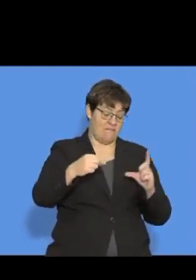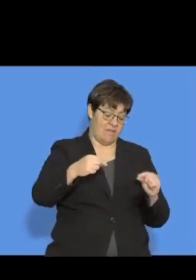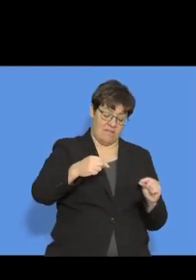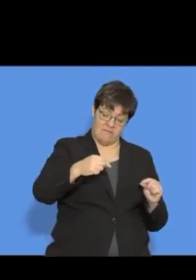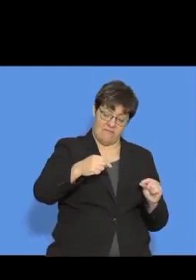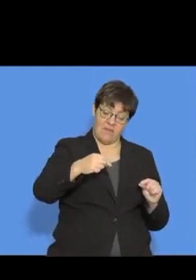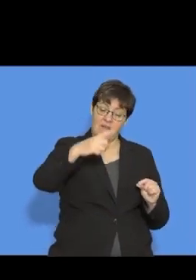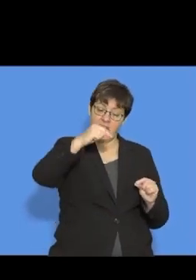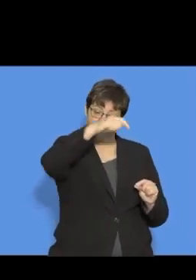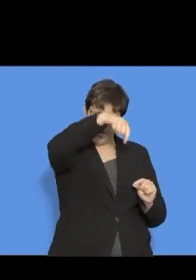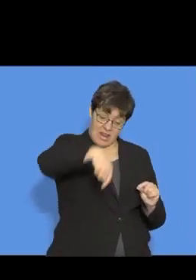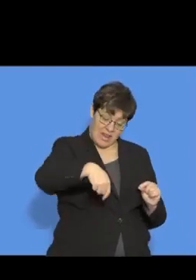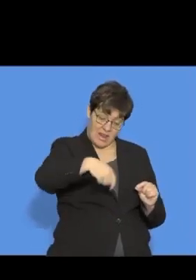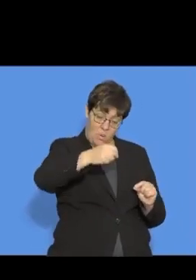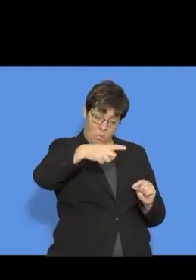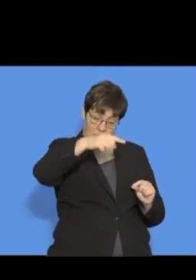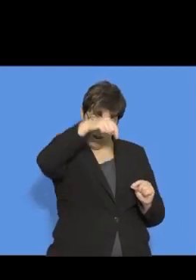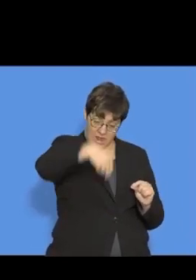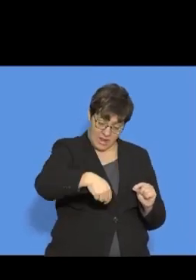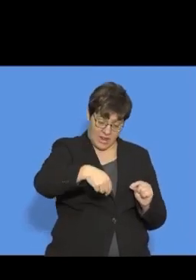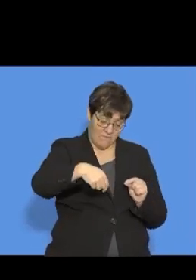bottom end which allows food to leave the stomach.